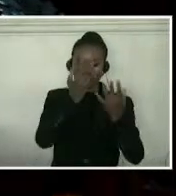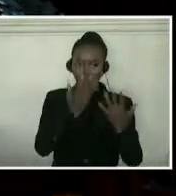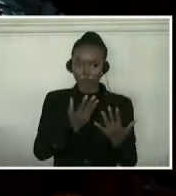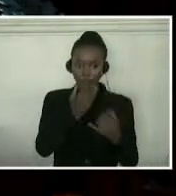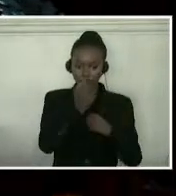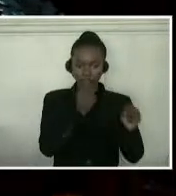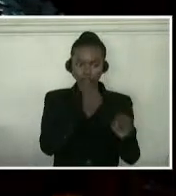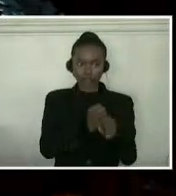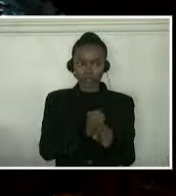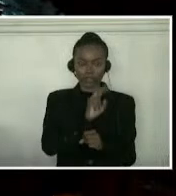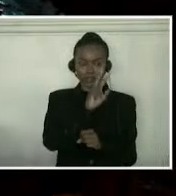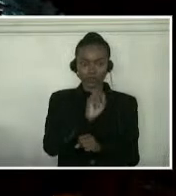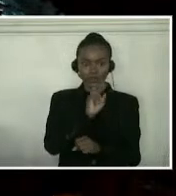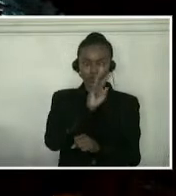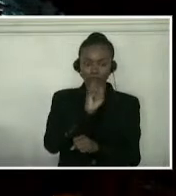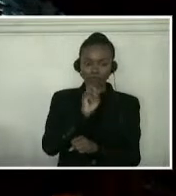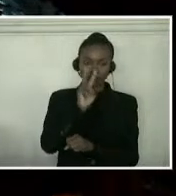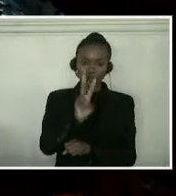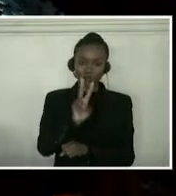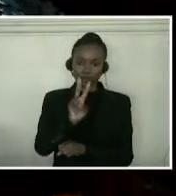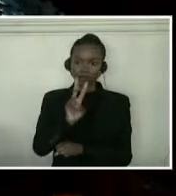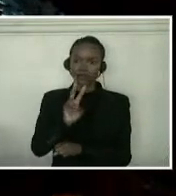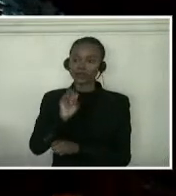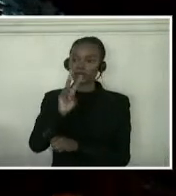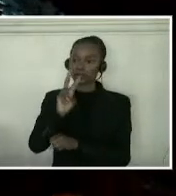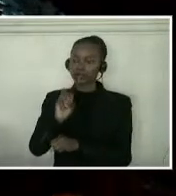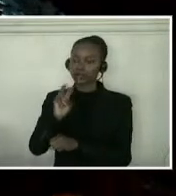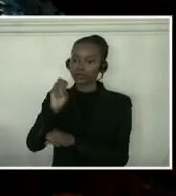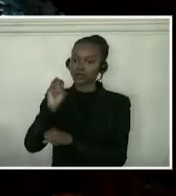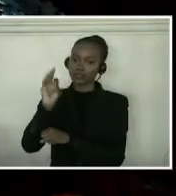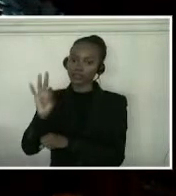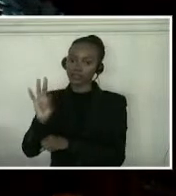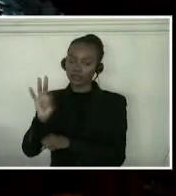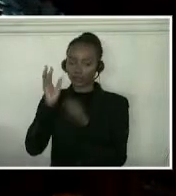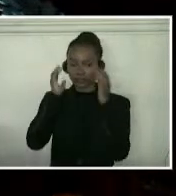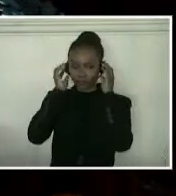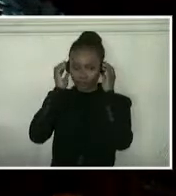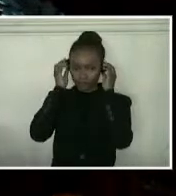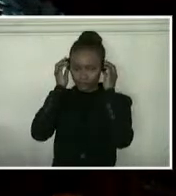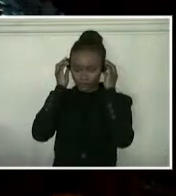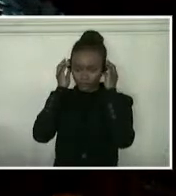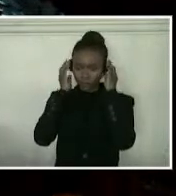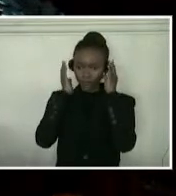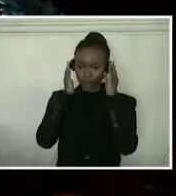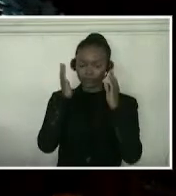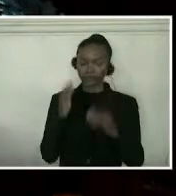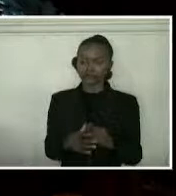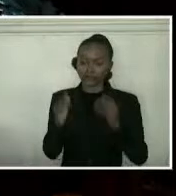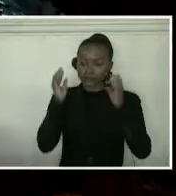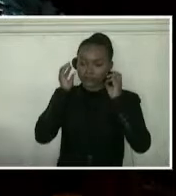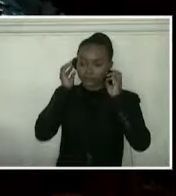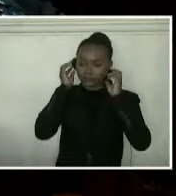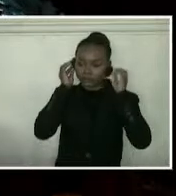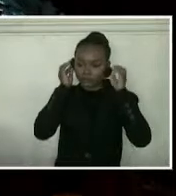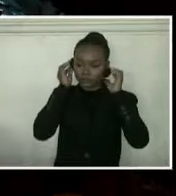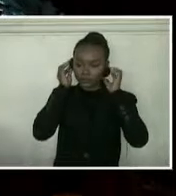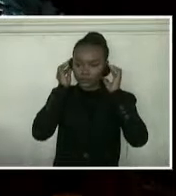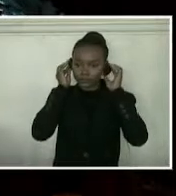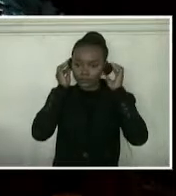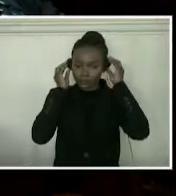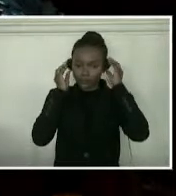2223 financial year honorable chairperson this department is very important for various